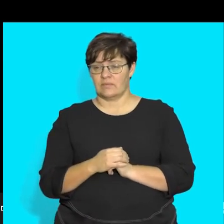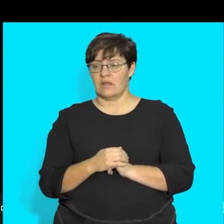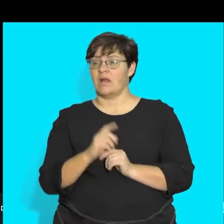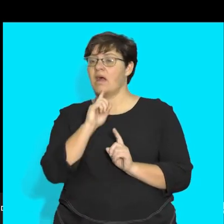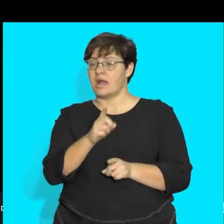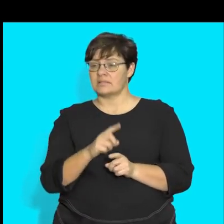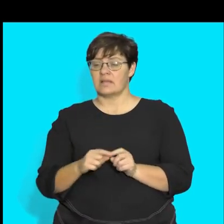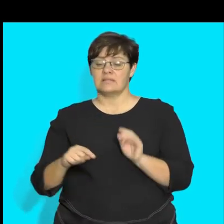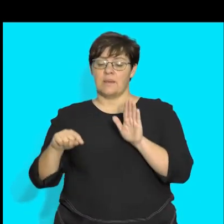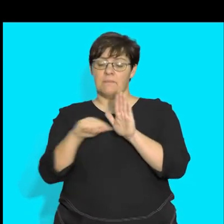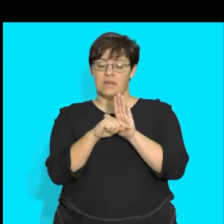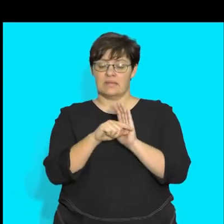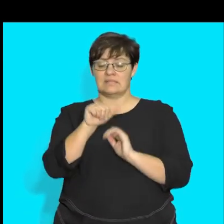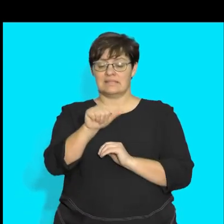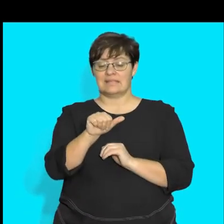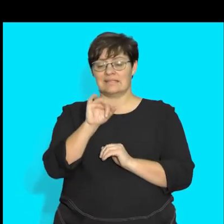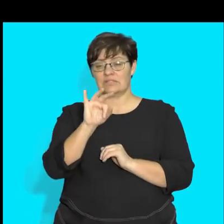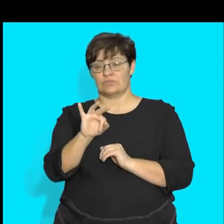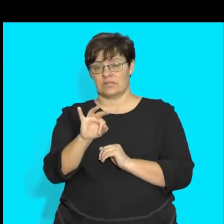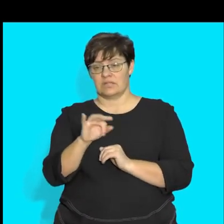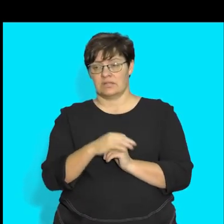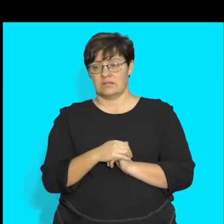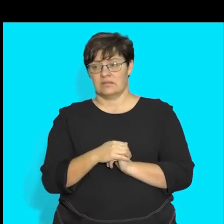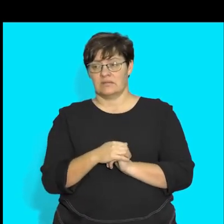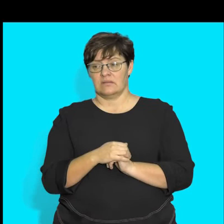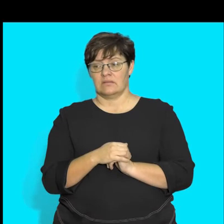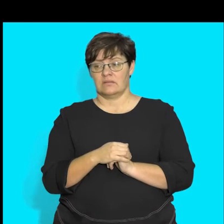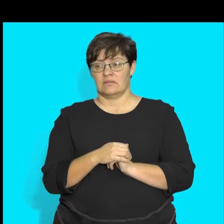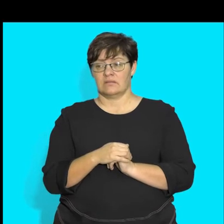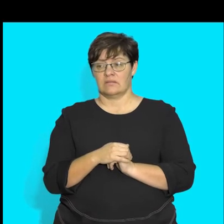And the answer that I get is negative